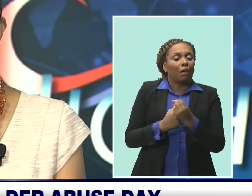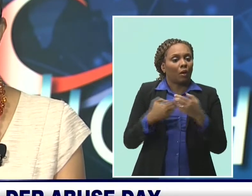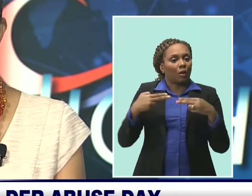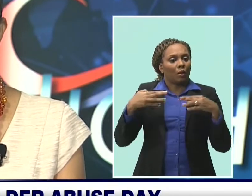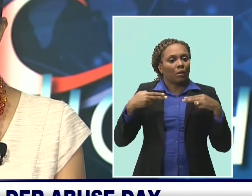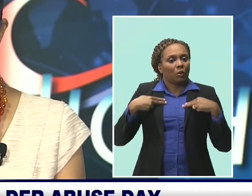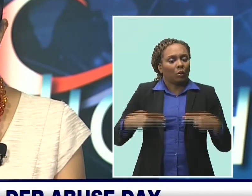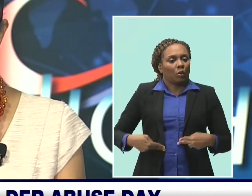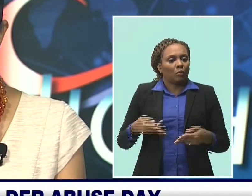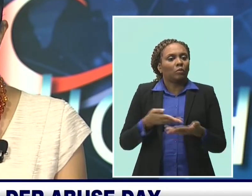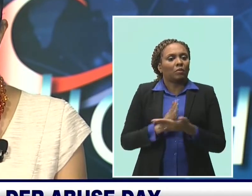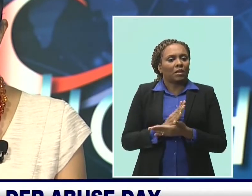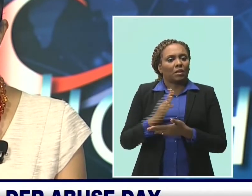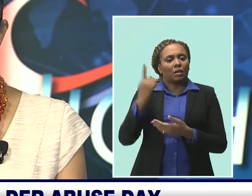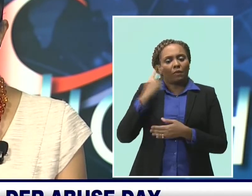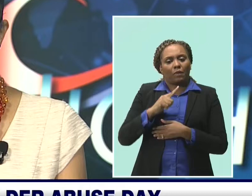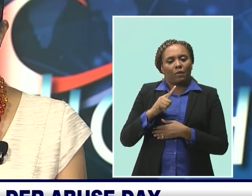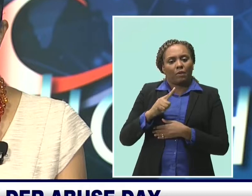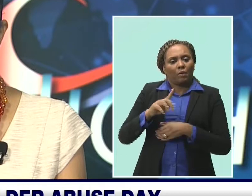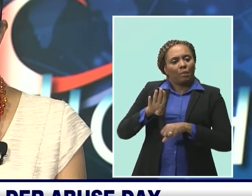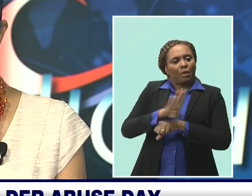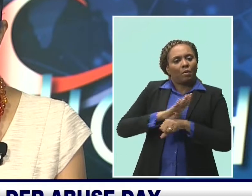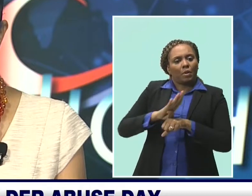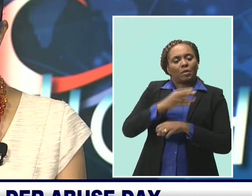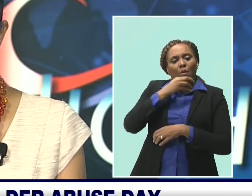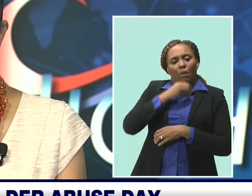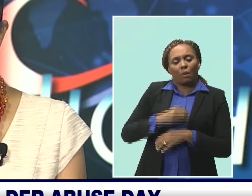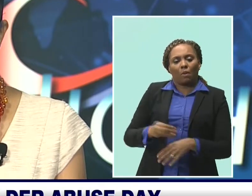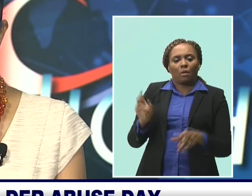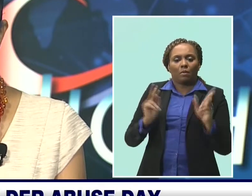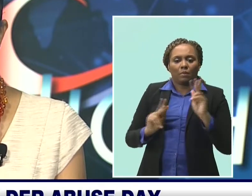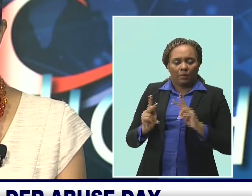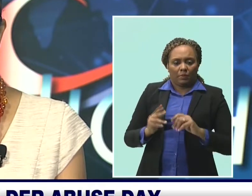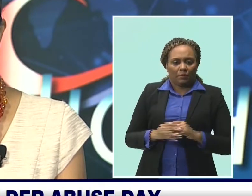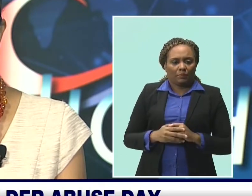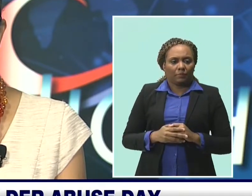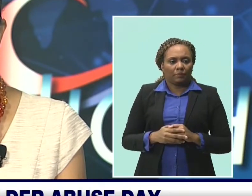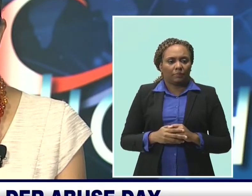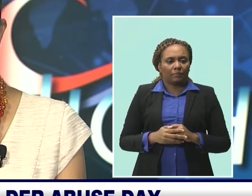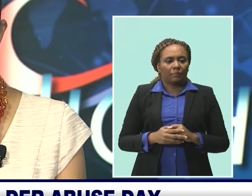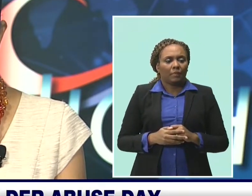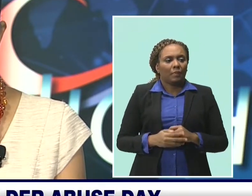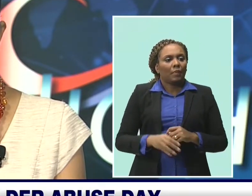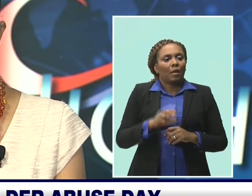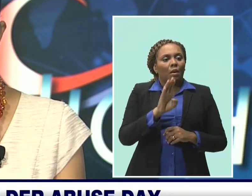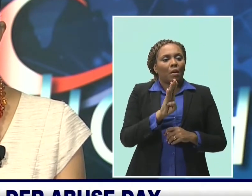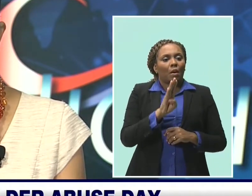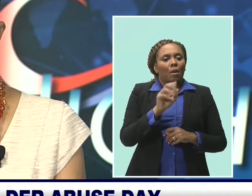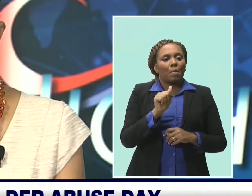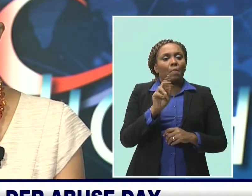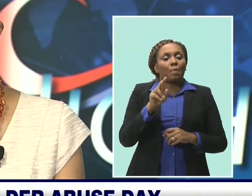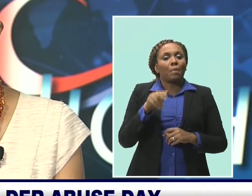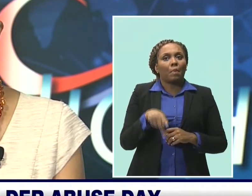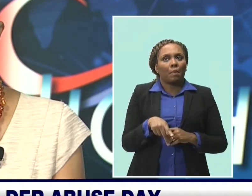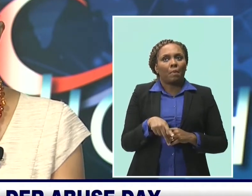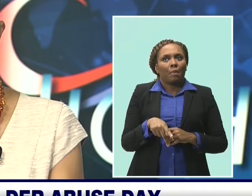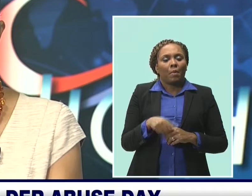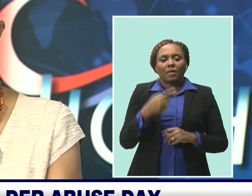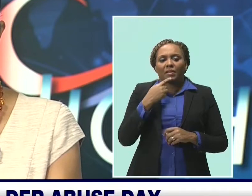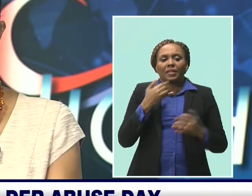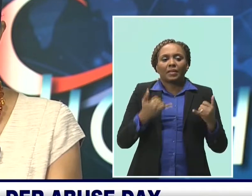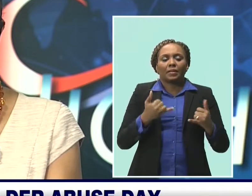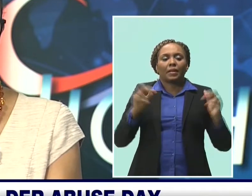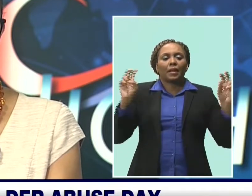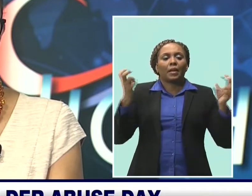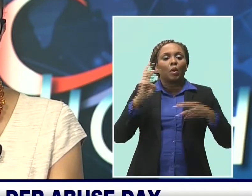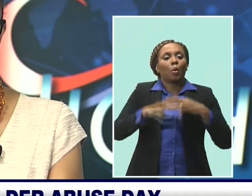country's senior citizens. This call from the Barbados Association of Retired Persons on World Elder Day, Abuse Awareness Day,